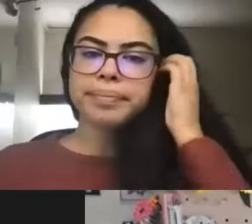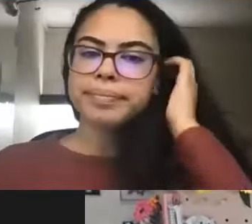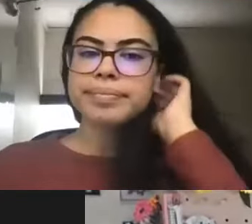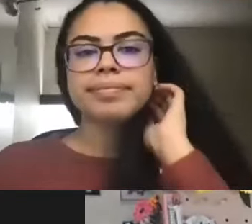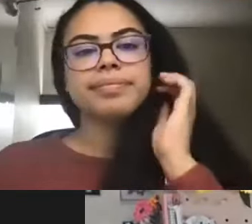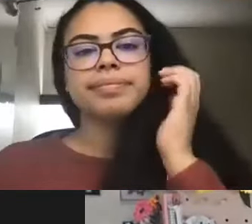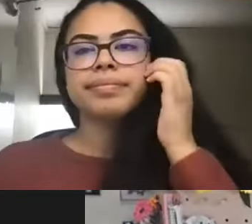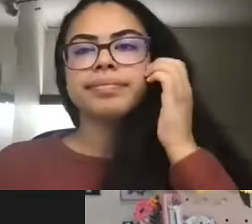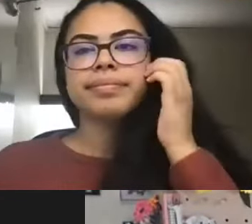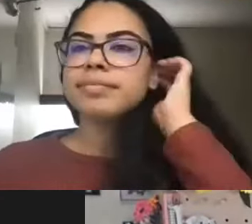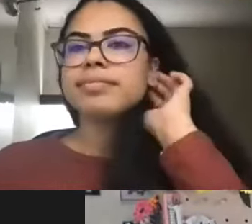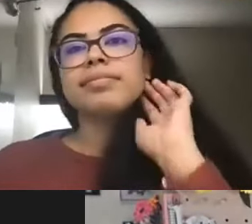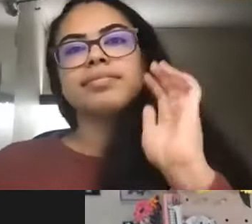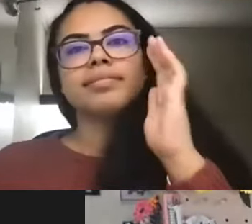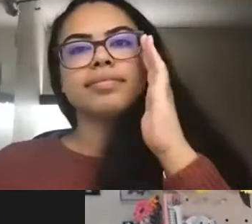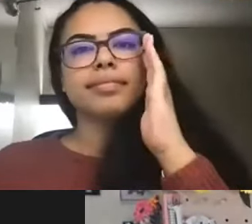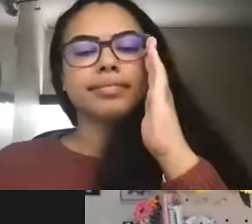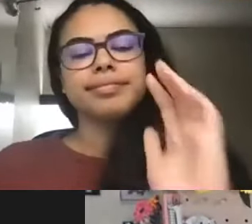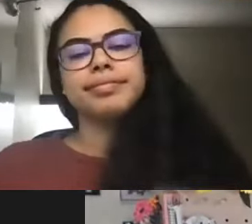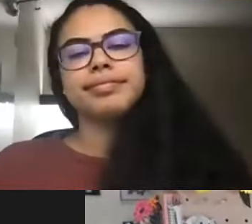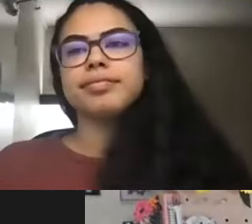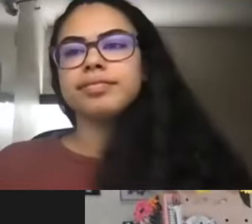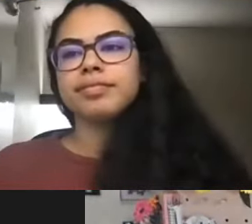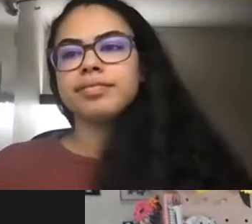heading out, I will